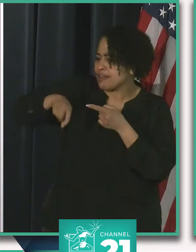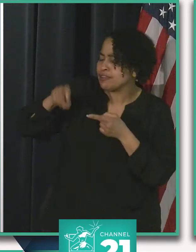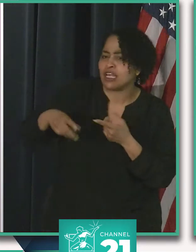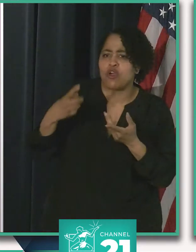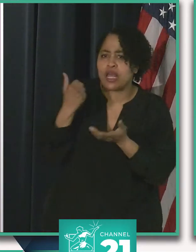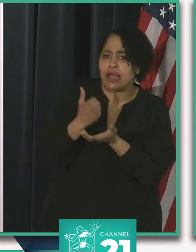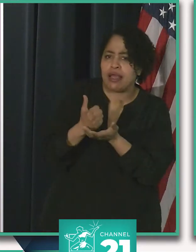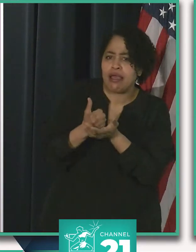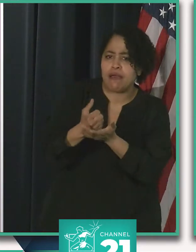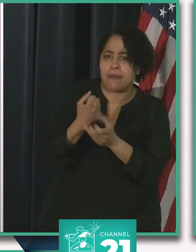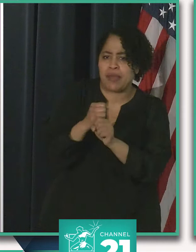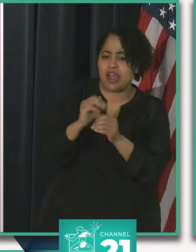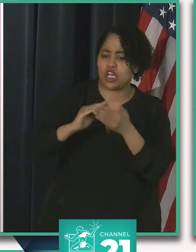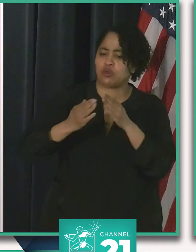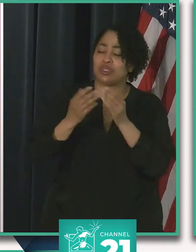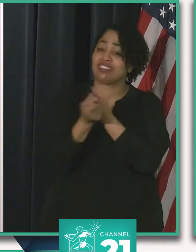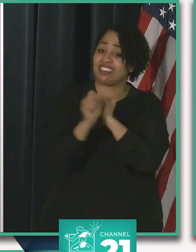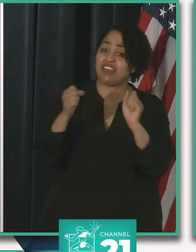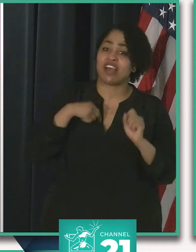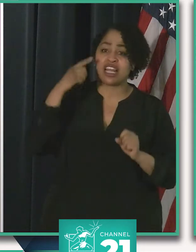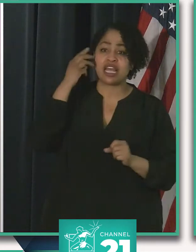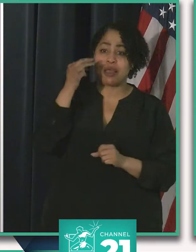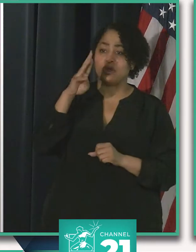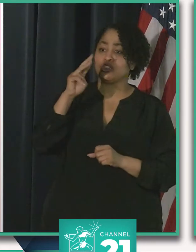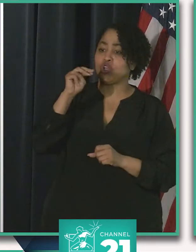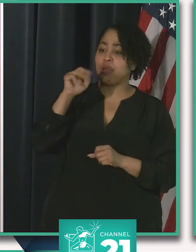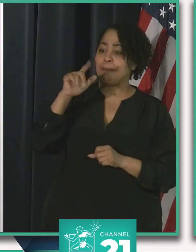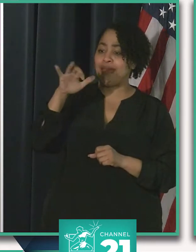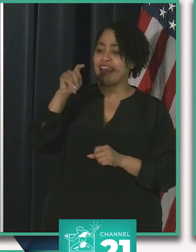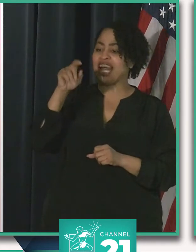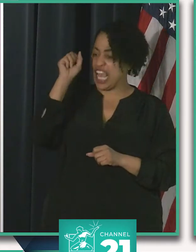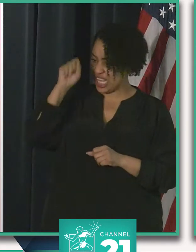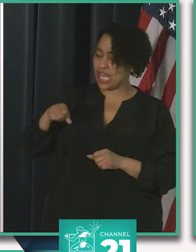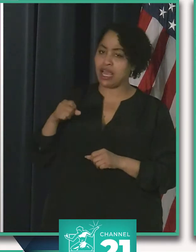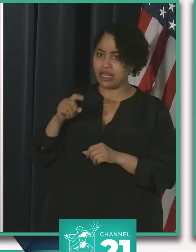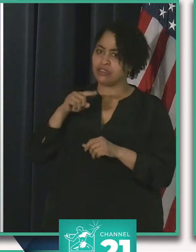this community safe, and I think that Mr. Malik can attest to that.